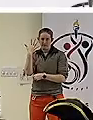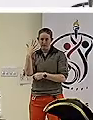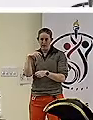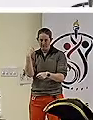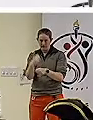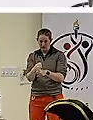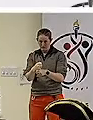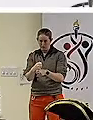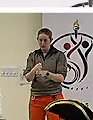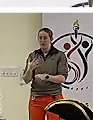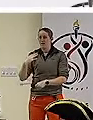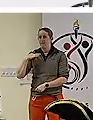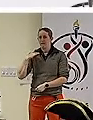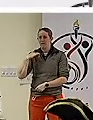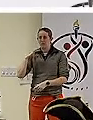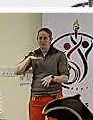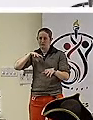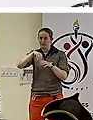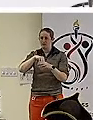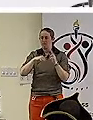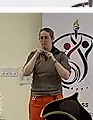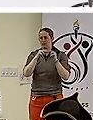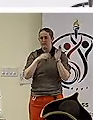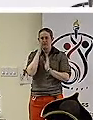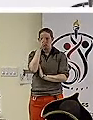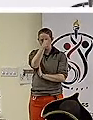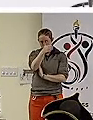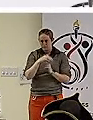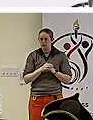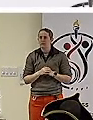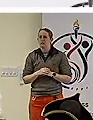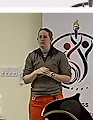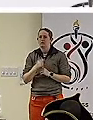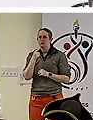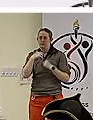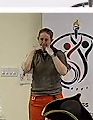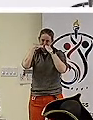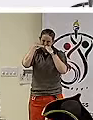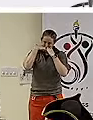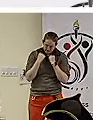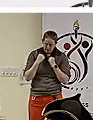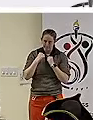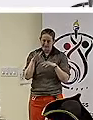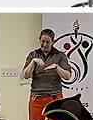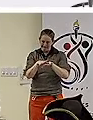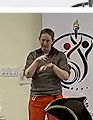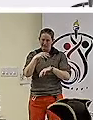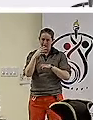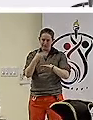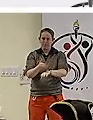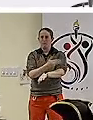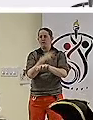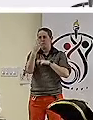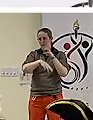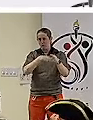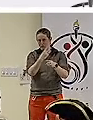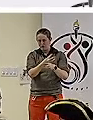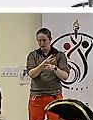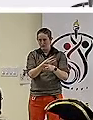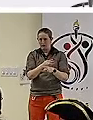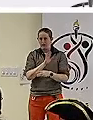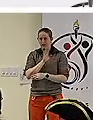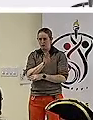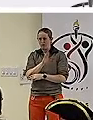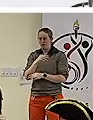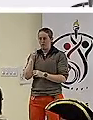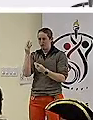volunteering at Building Futures. She has a deep passion for making the world a better place and to share her story on